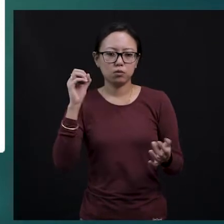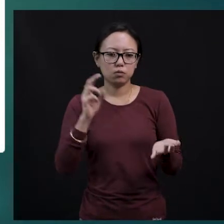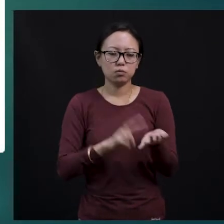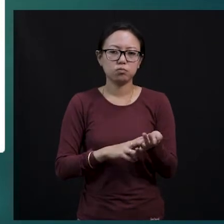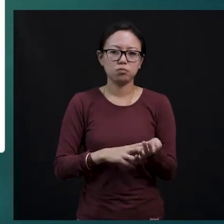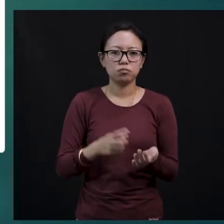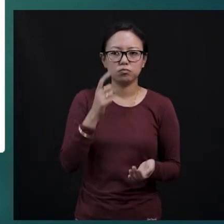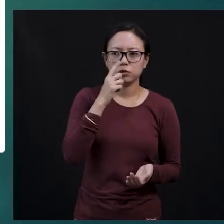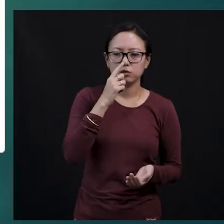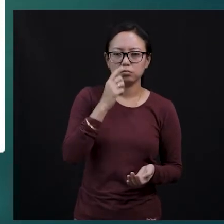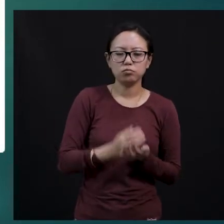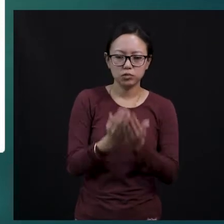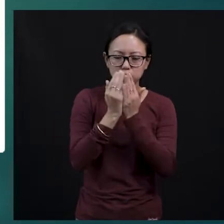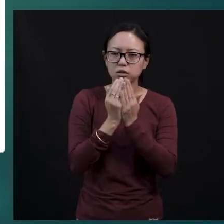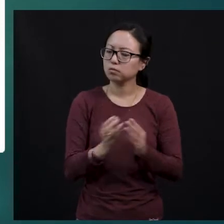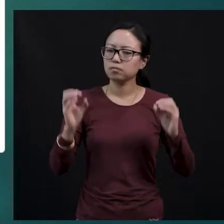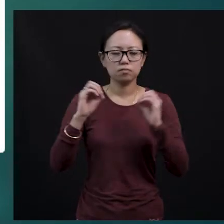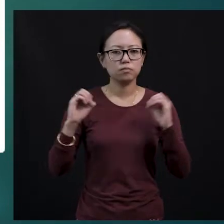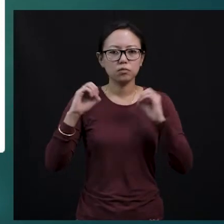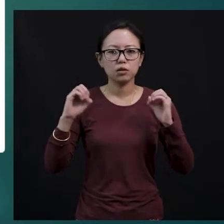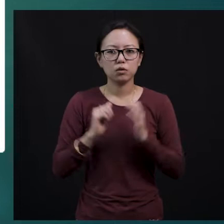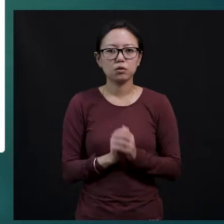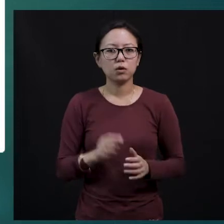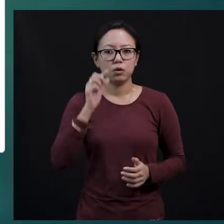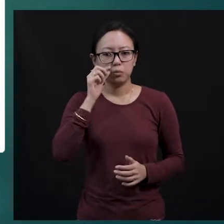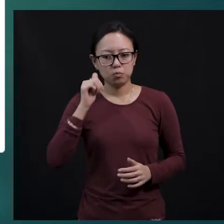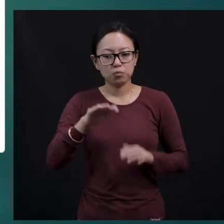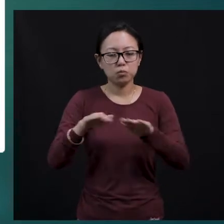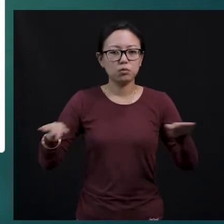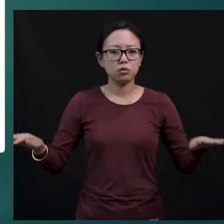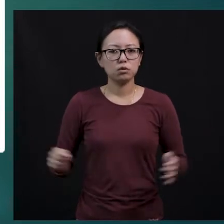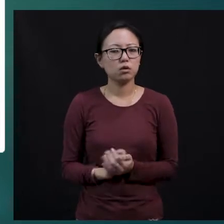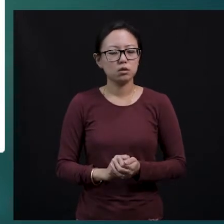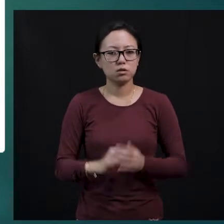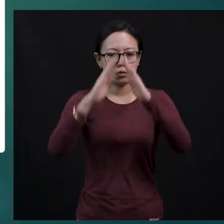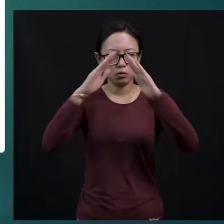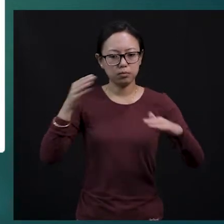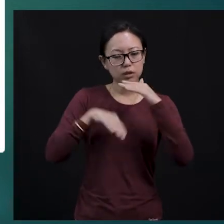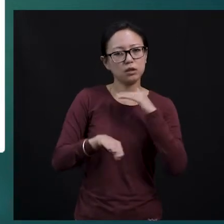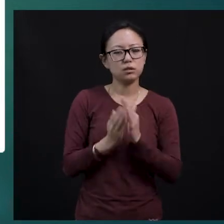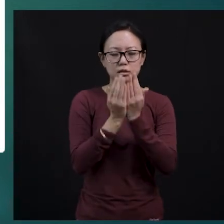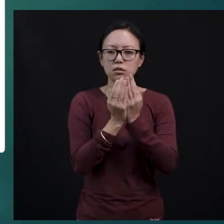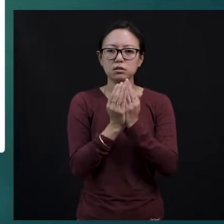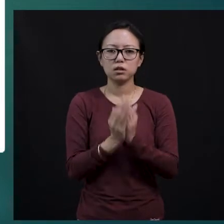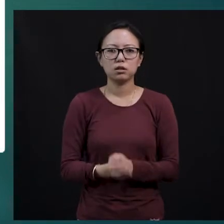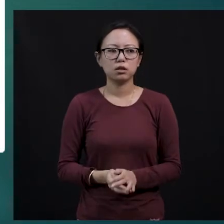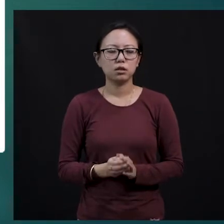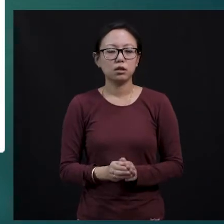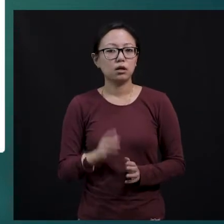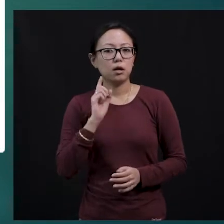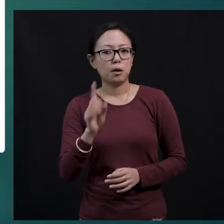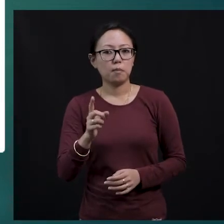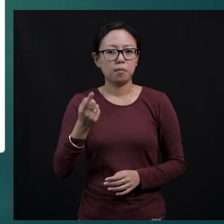education was given to the boys at home, and most of the education that was given was that they heard